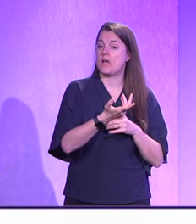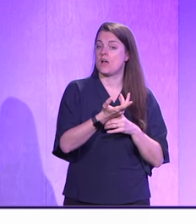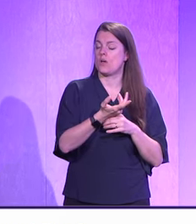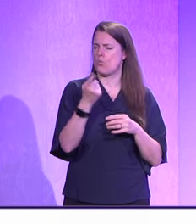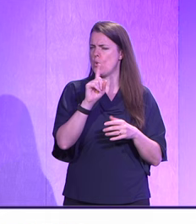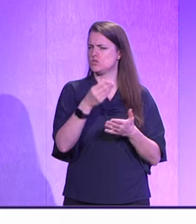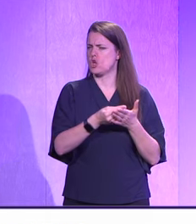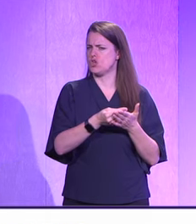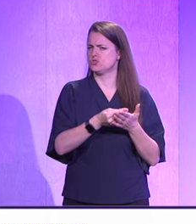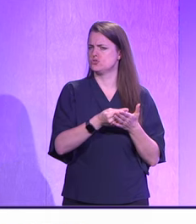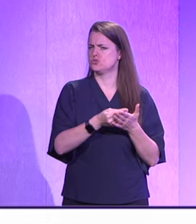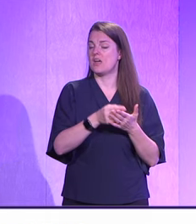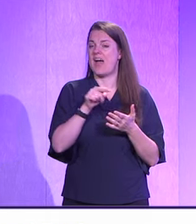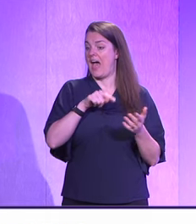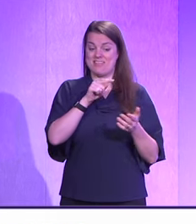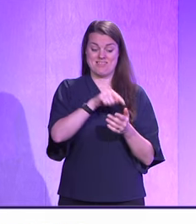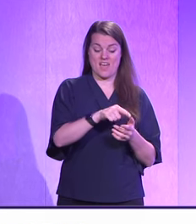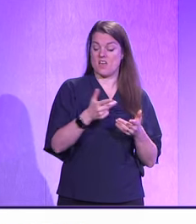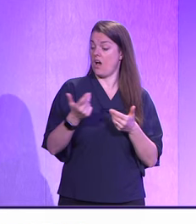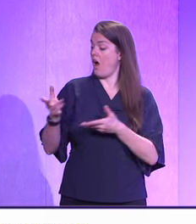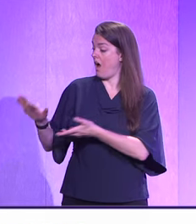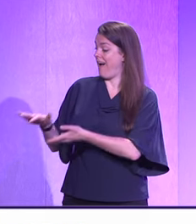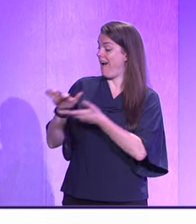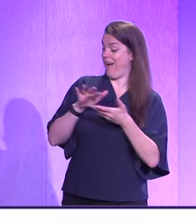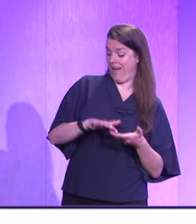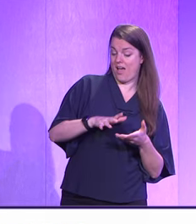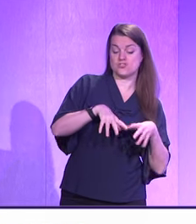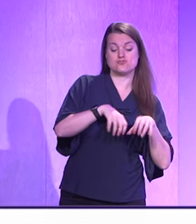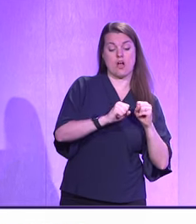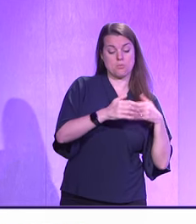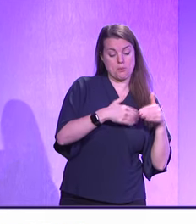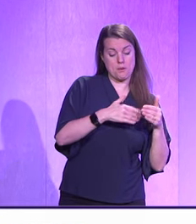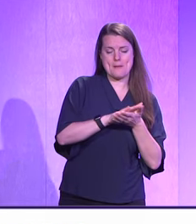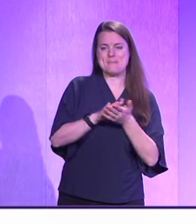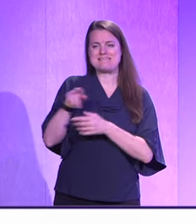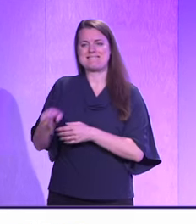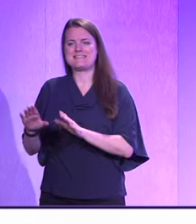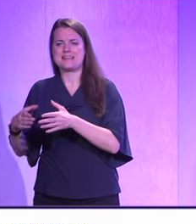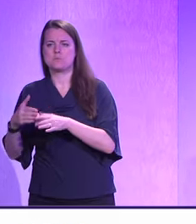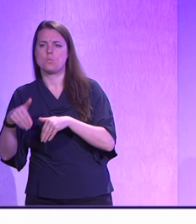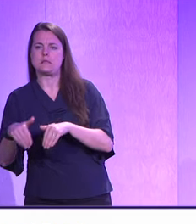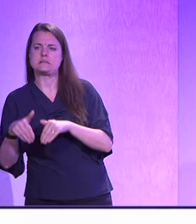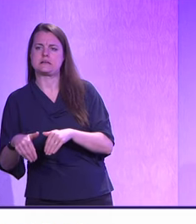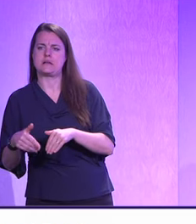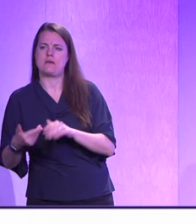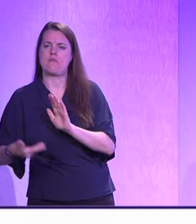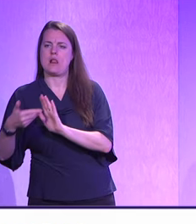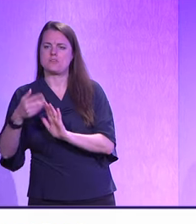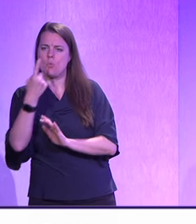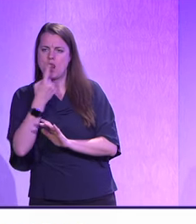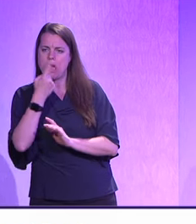waiting, and so on and so on. Lots of waiting going on before we can finish what we're doing. How much does it cost? Let's say the fully loaded cost of each engineer